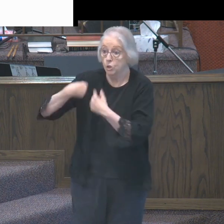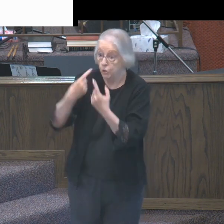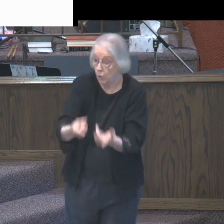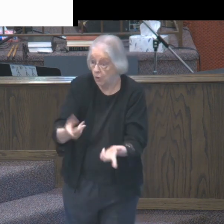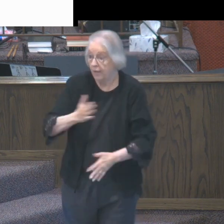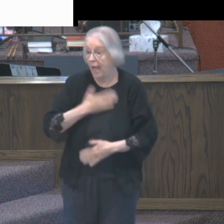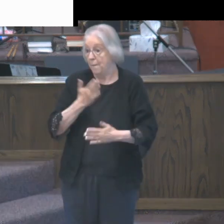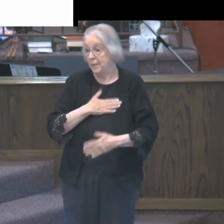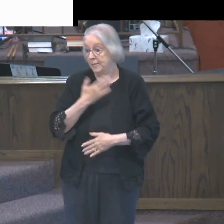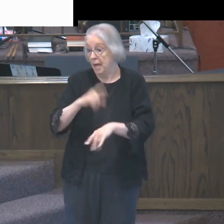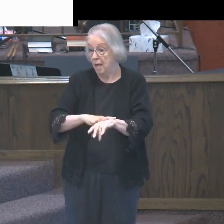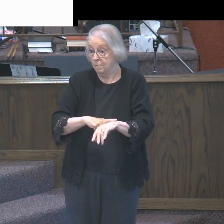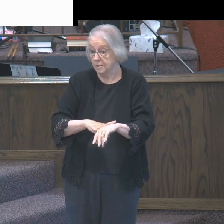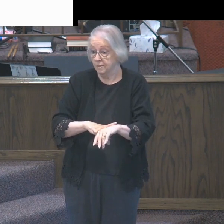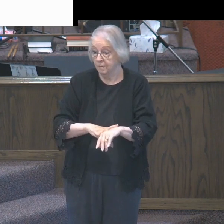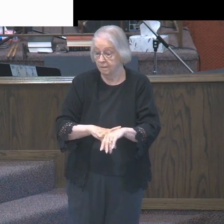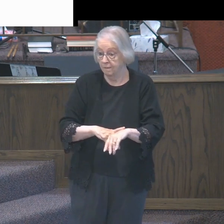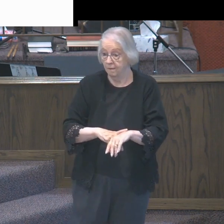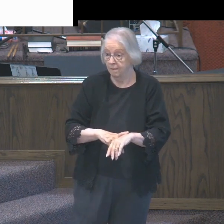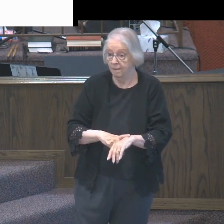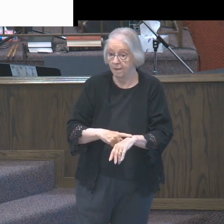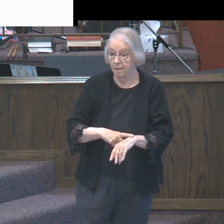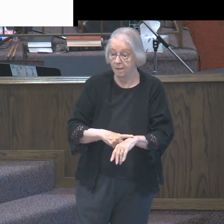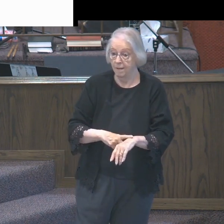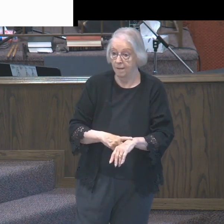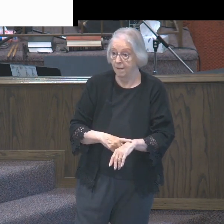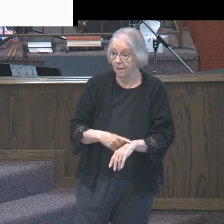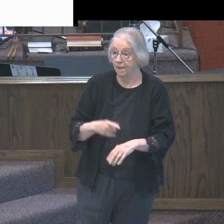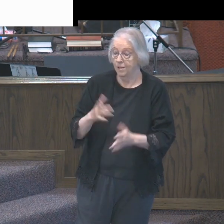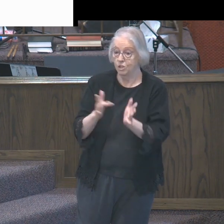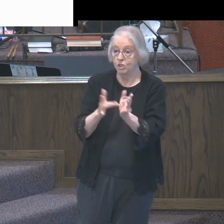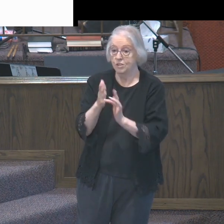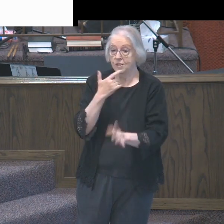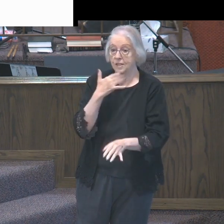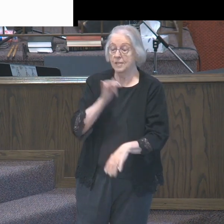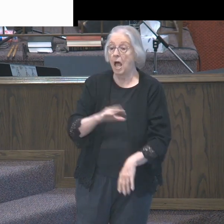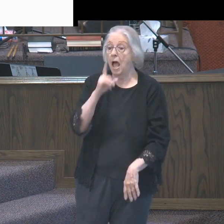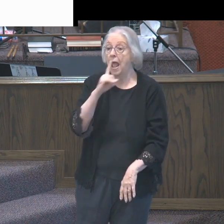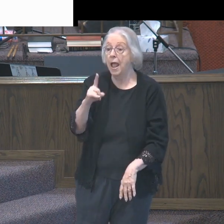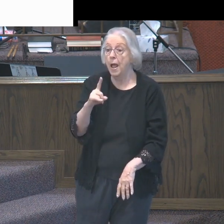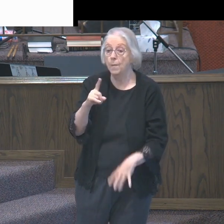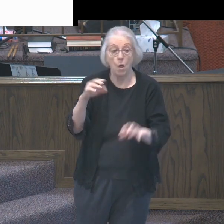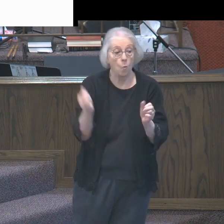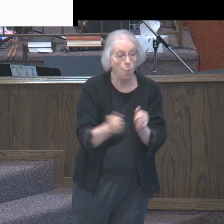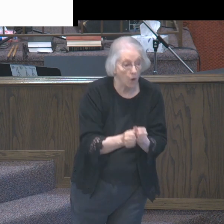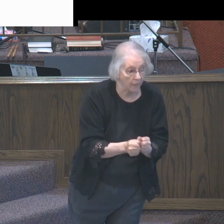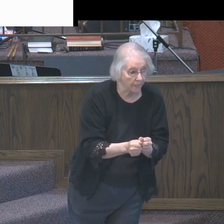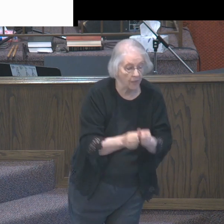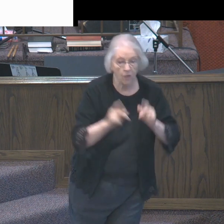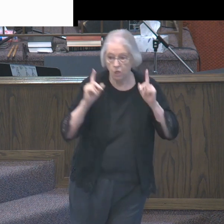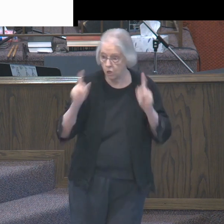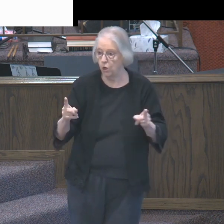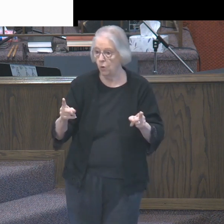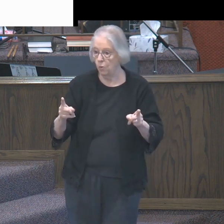Joy is that settled assurance that all is right between me and God.